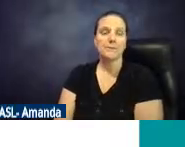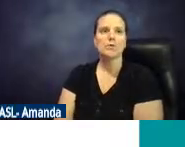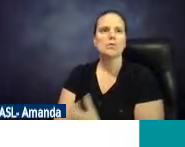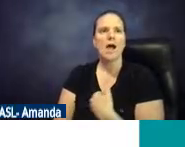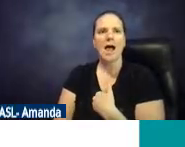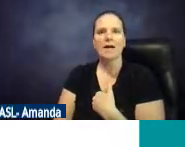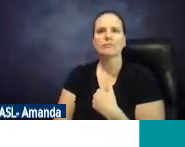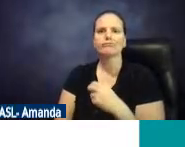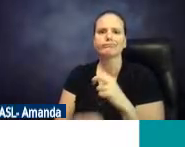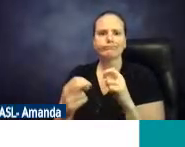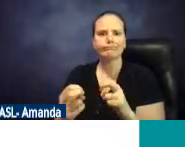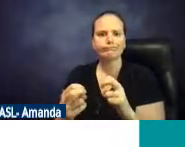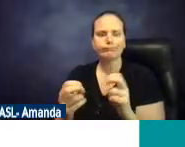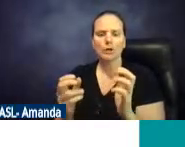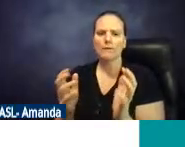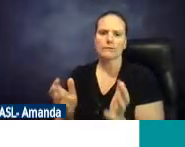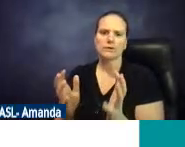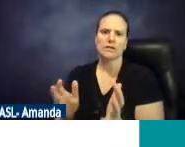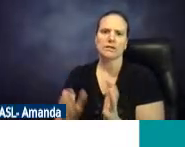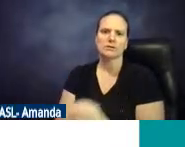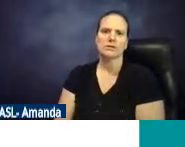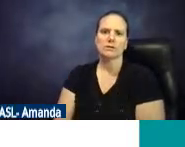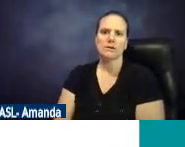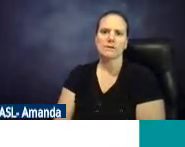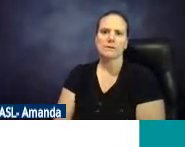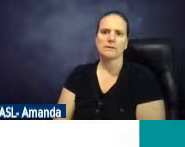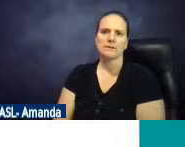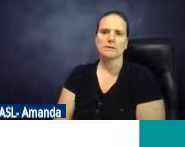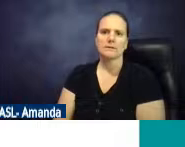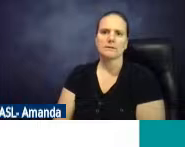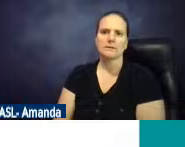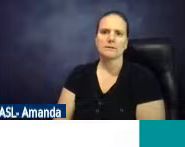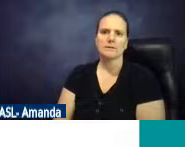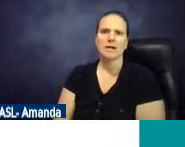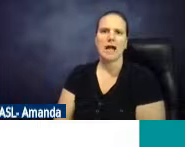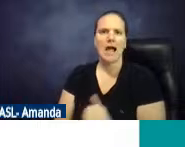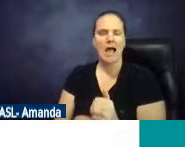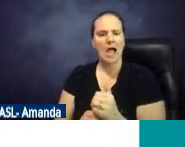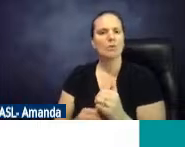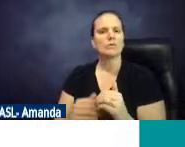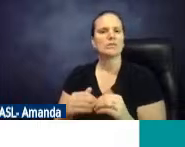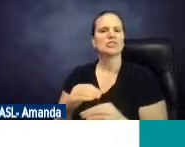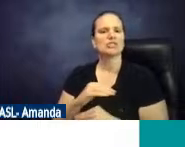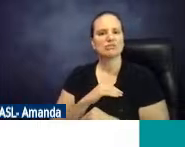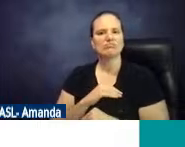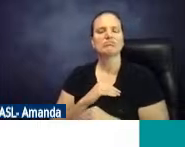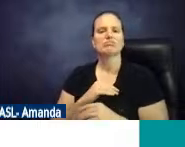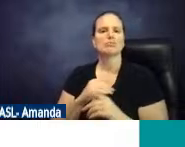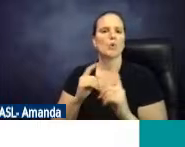sit-down conversation about how we can achieve and meet the goals of having a